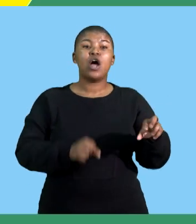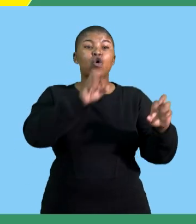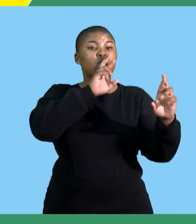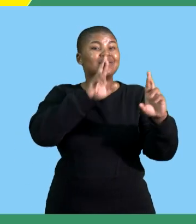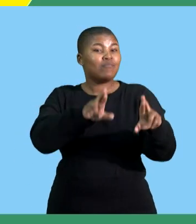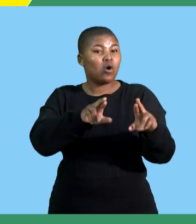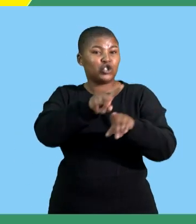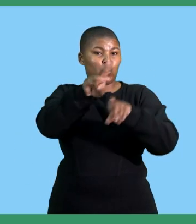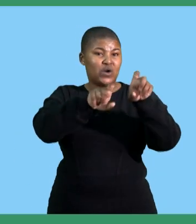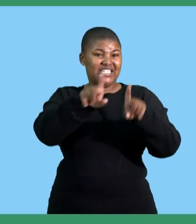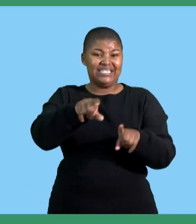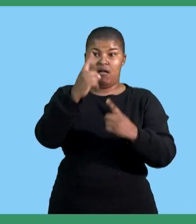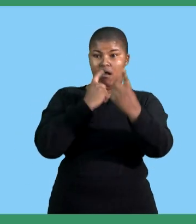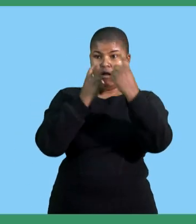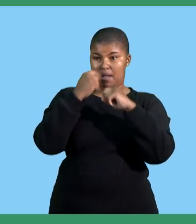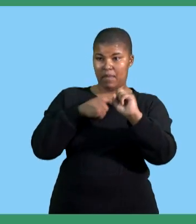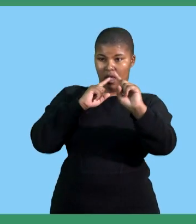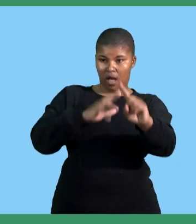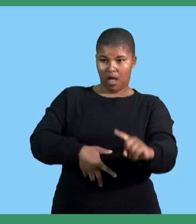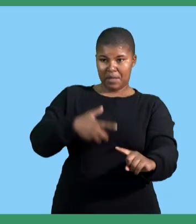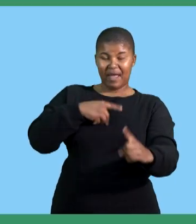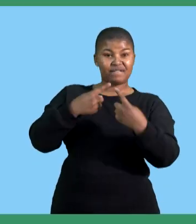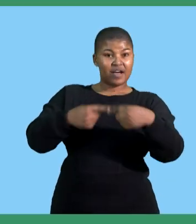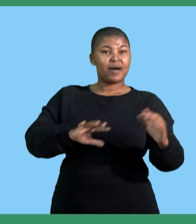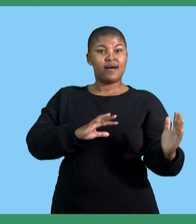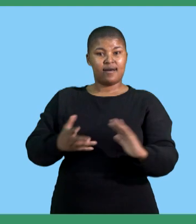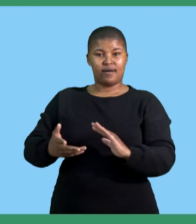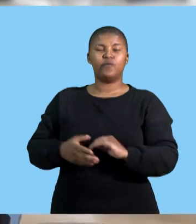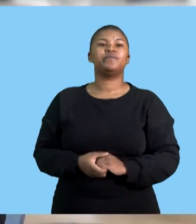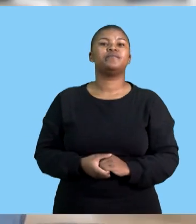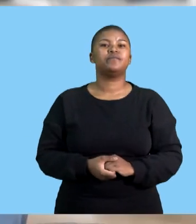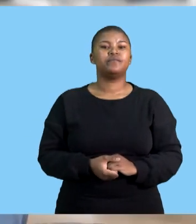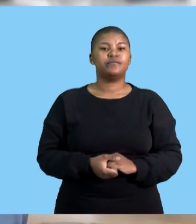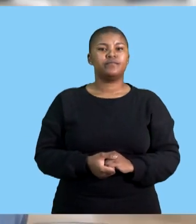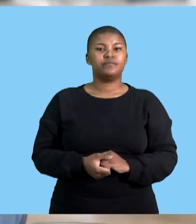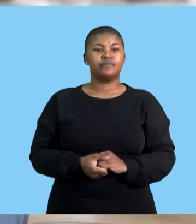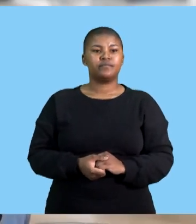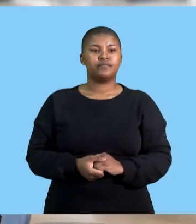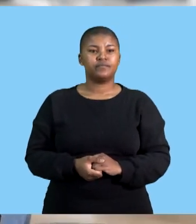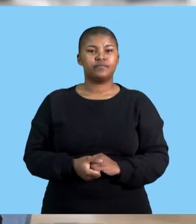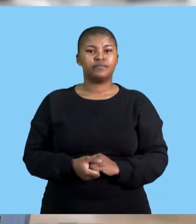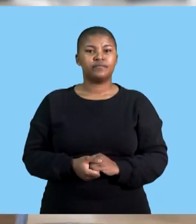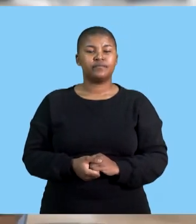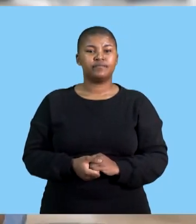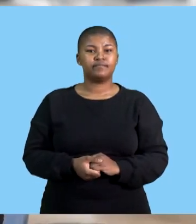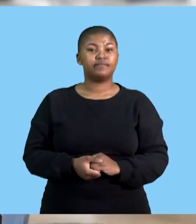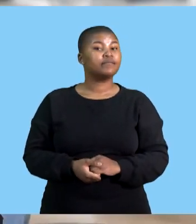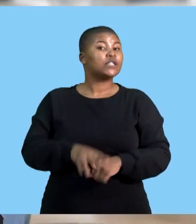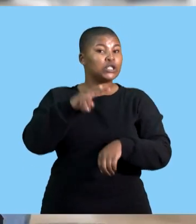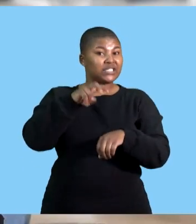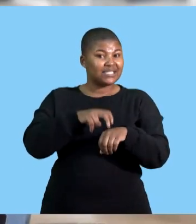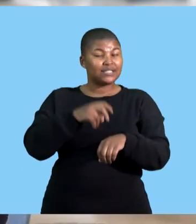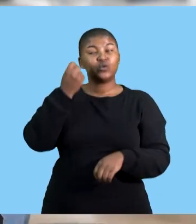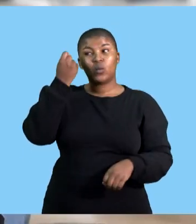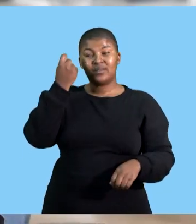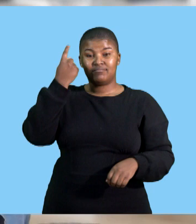questions in a non-aggressive manner. So before we go there, firstly, you need to understand grade 11s